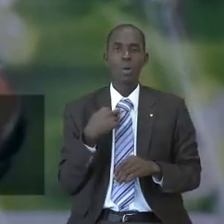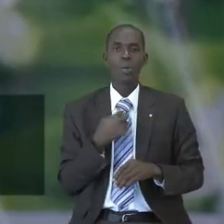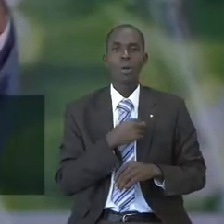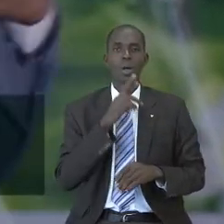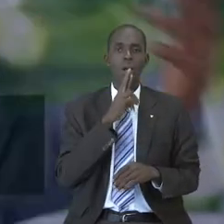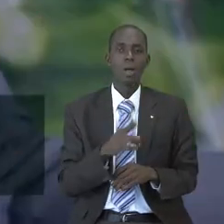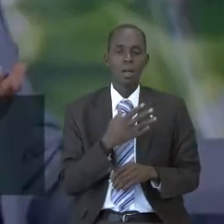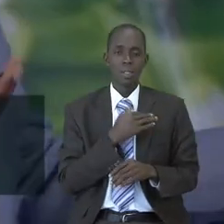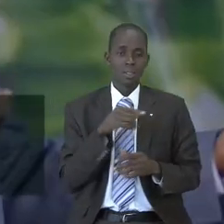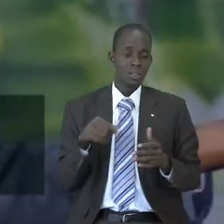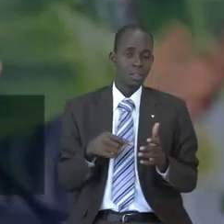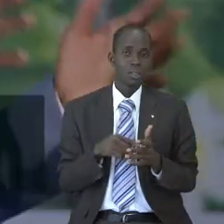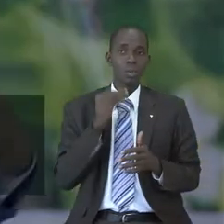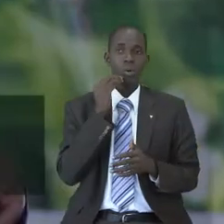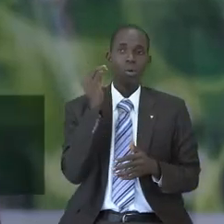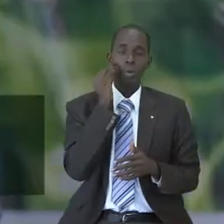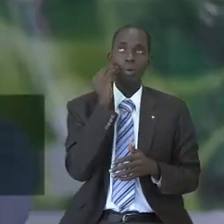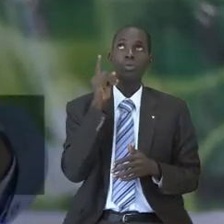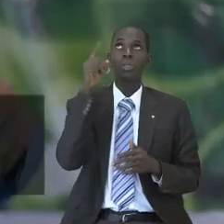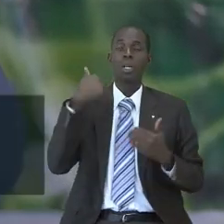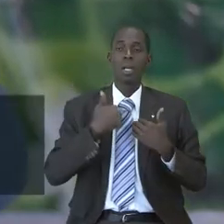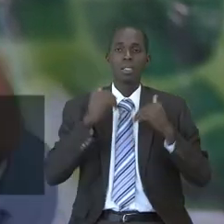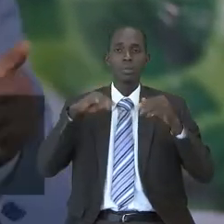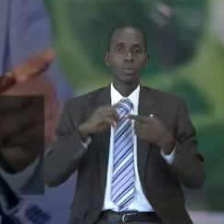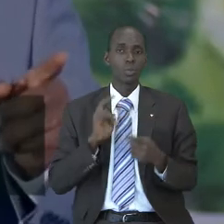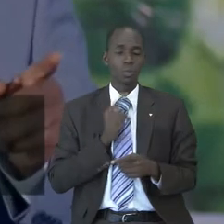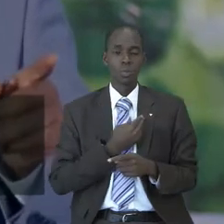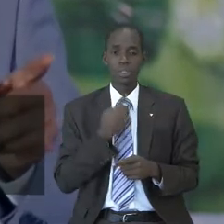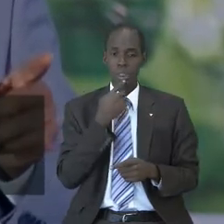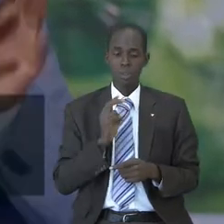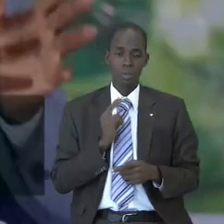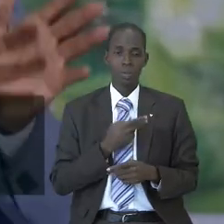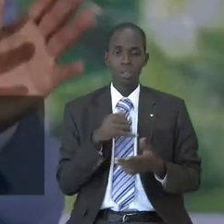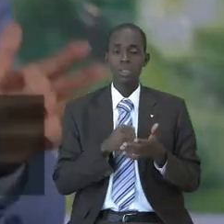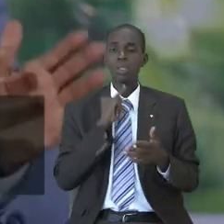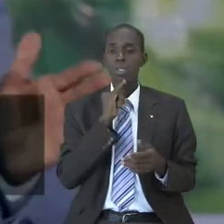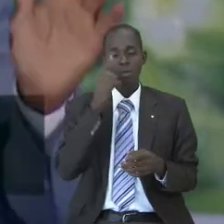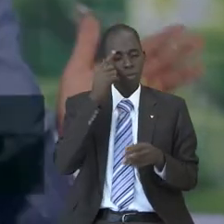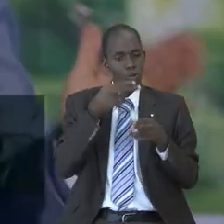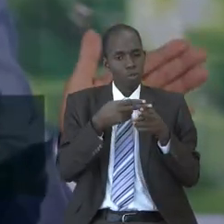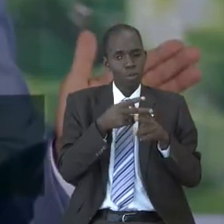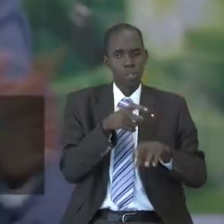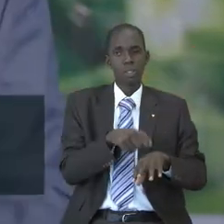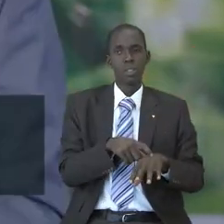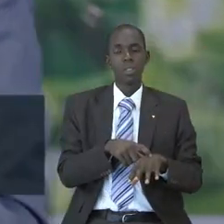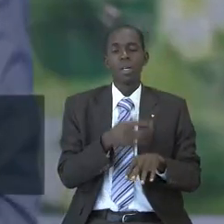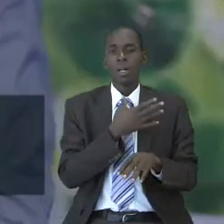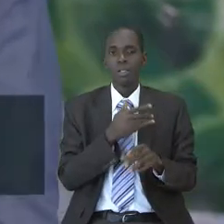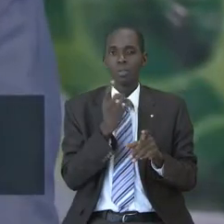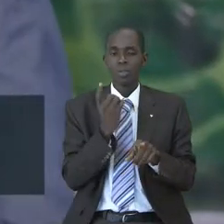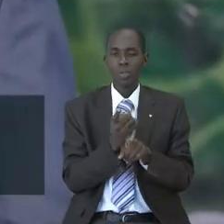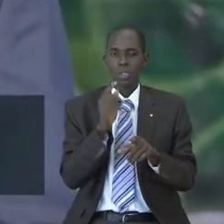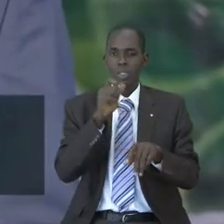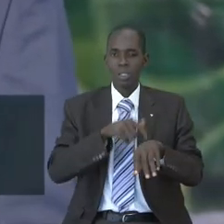this accommodation he has given us, he said, is temporary. And it's a time of probation. He